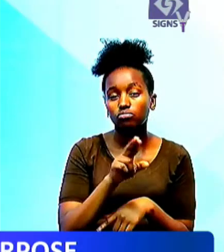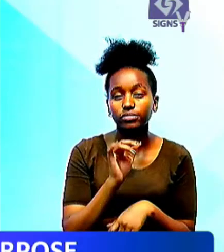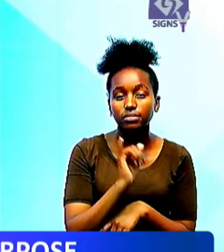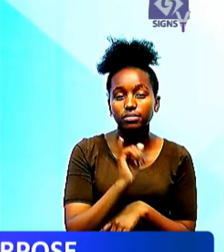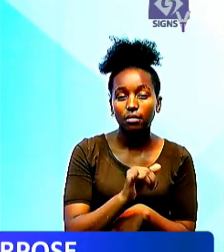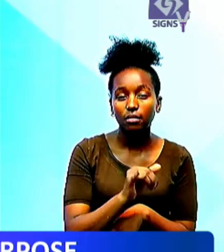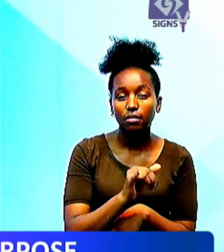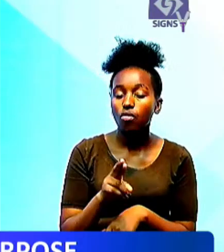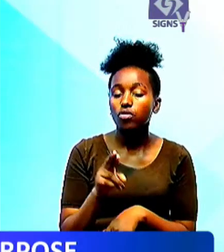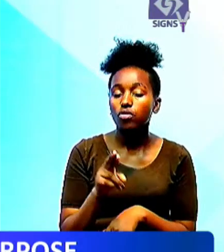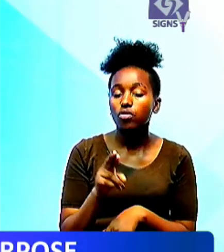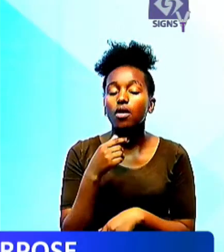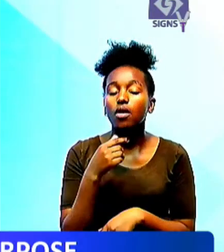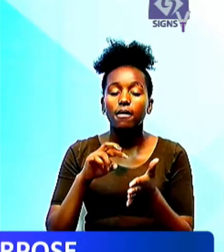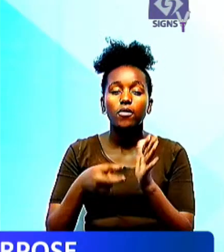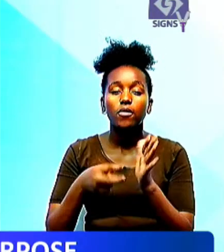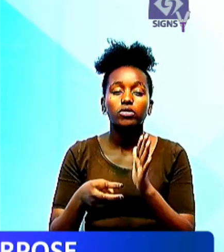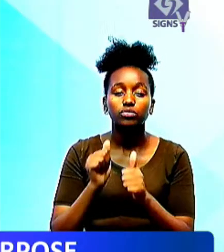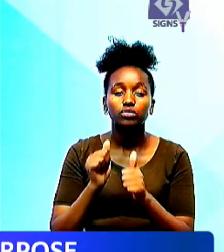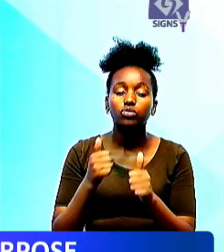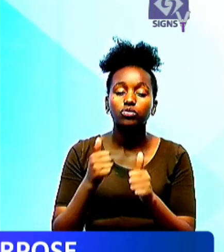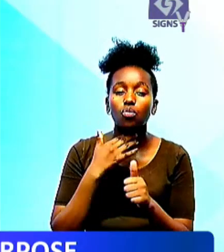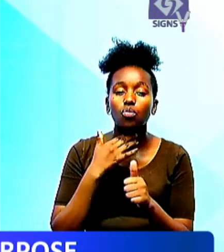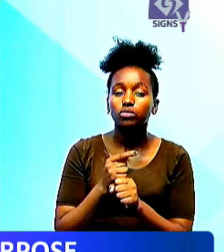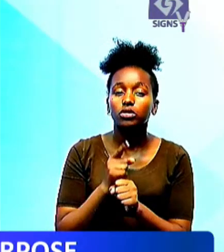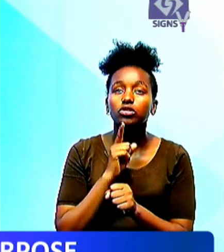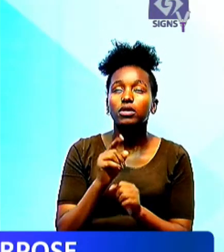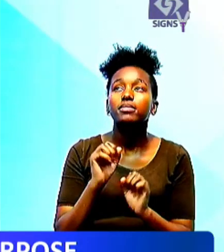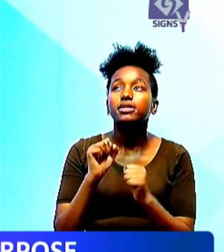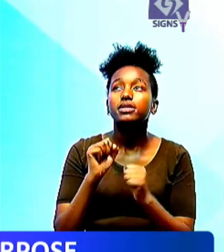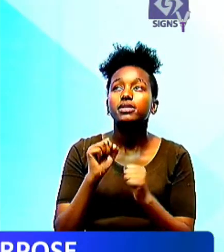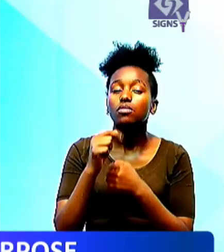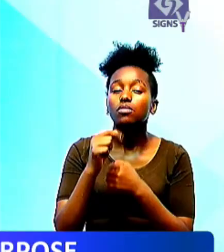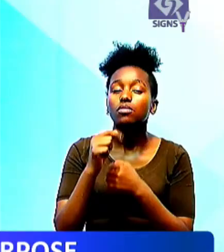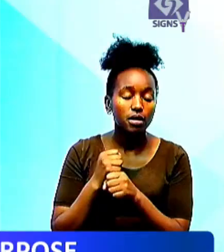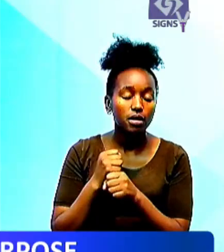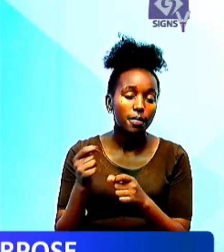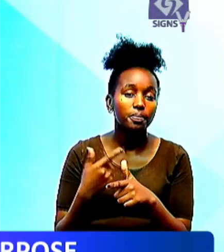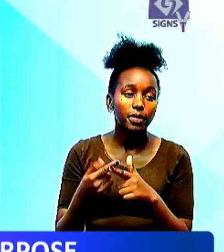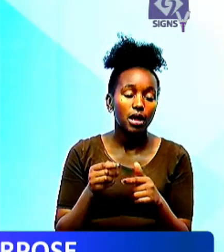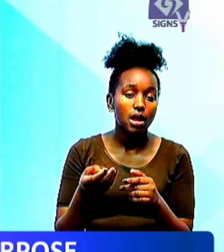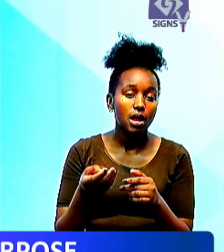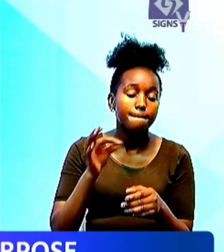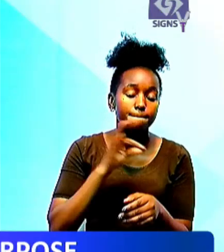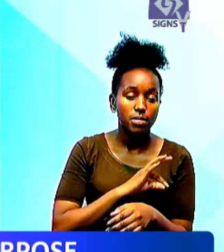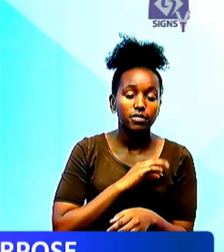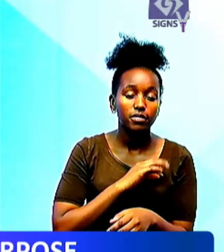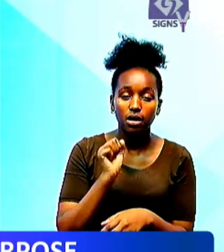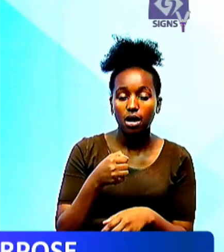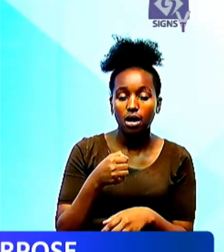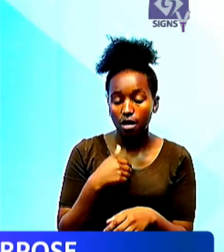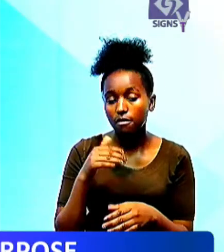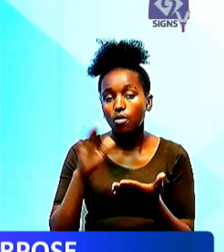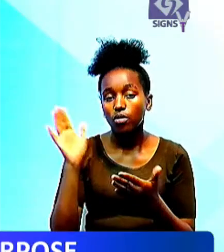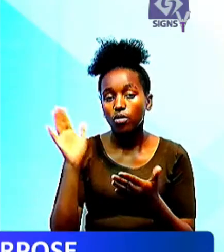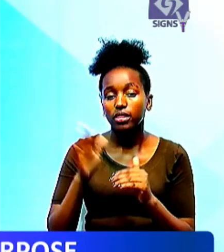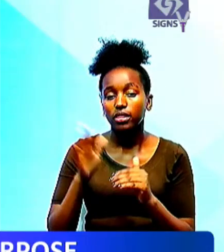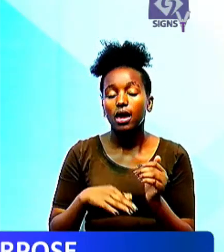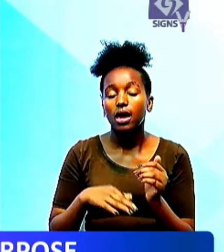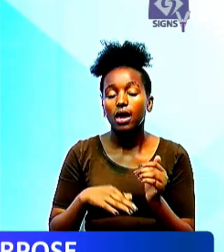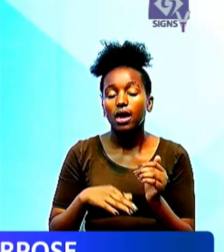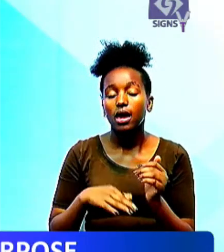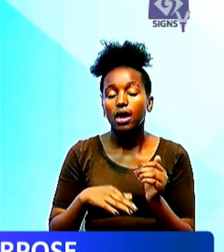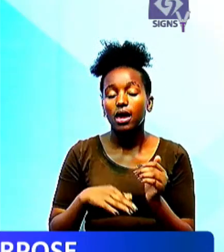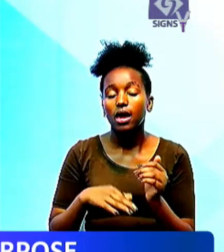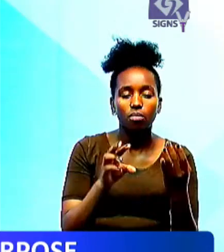maybe you have even a project, I want to put this money for 1 year, this money to earn some interest compared to the bank, we offer money